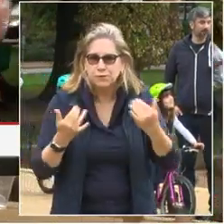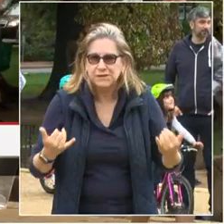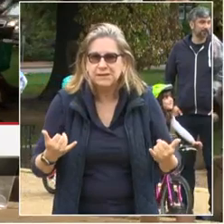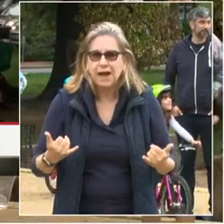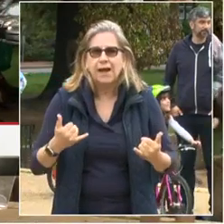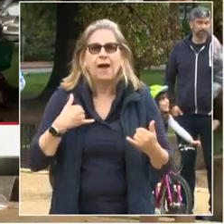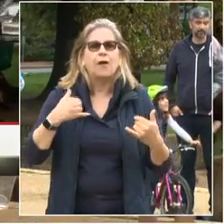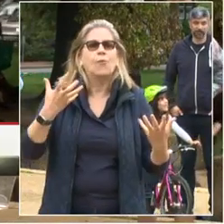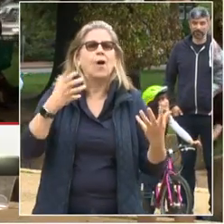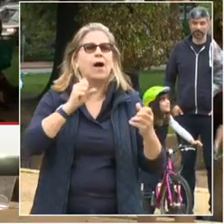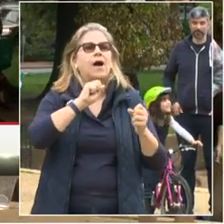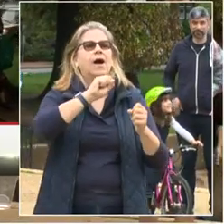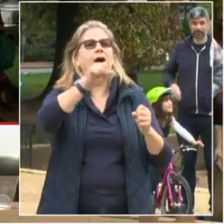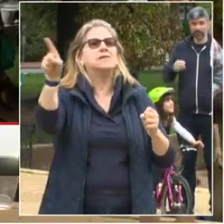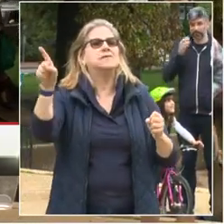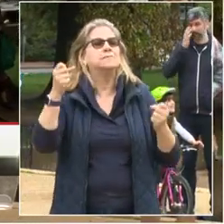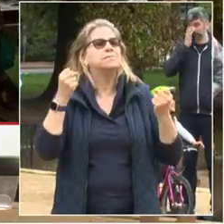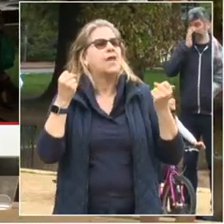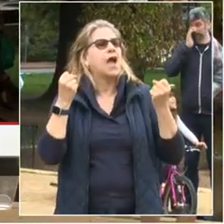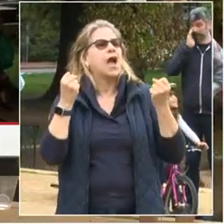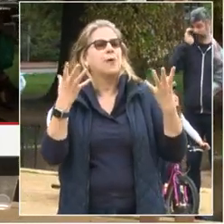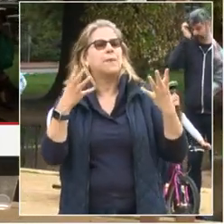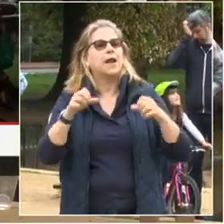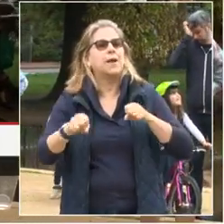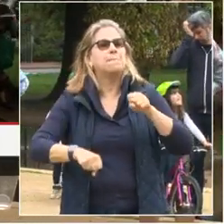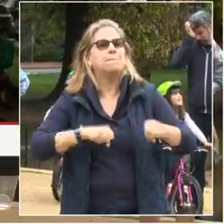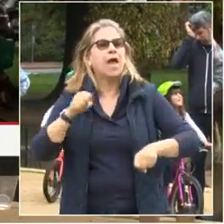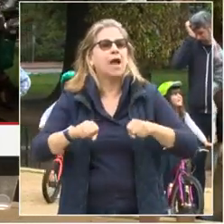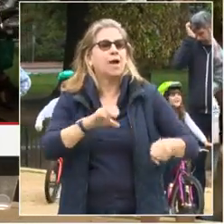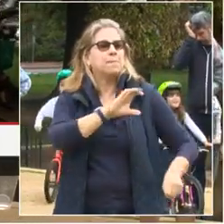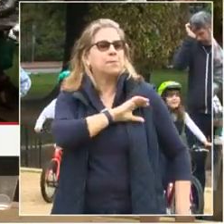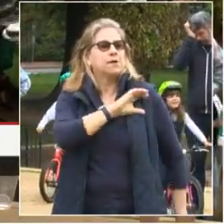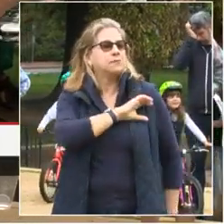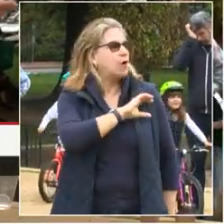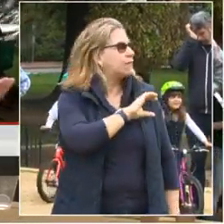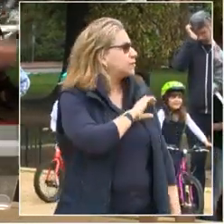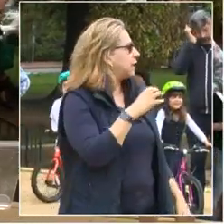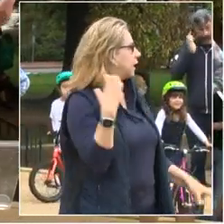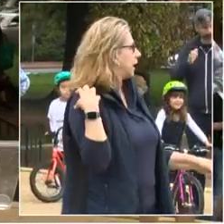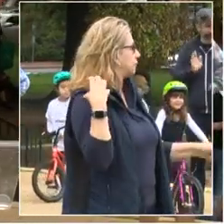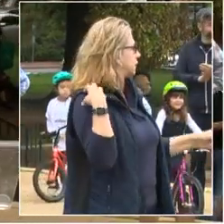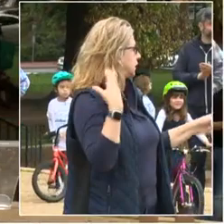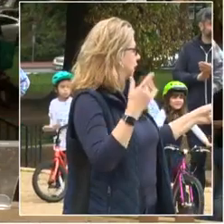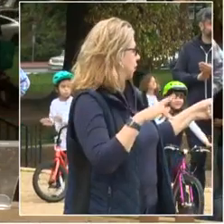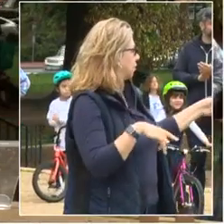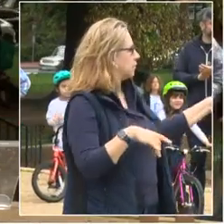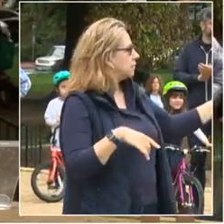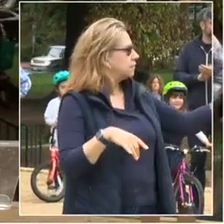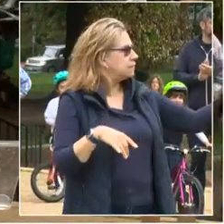officers. Commander Bryant is here. Can we give a big round of applause for all of our officers on bike that are going to be helping out today?